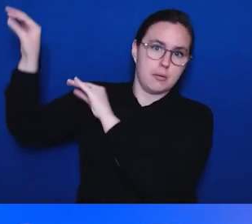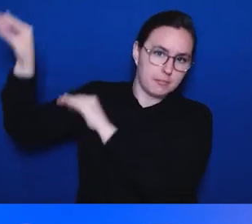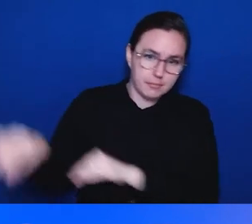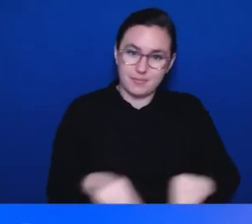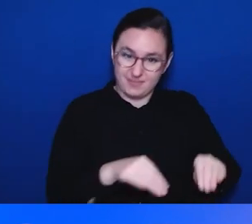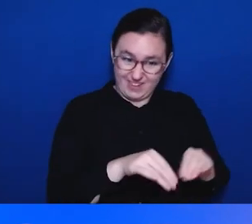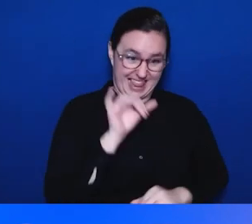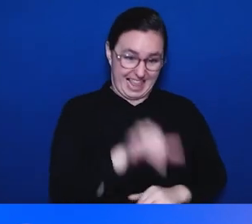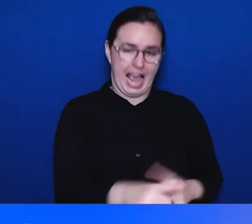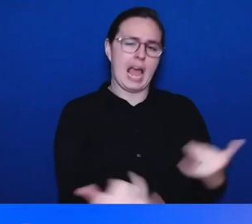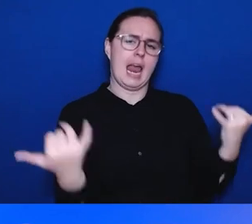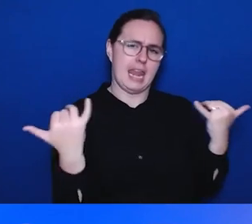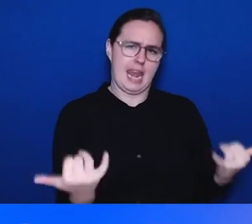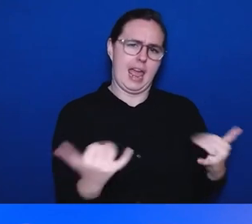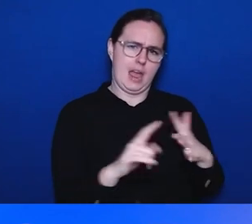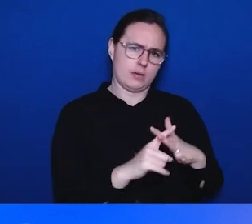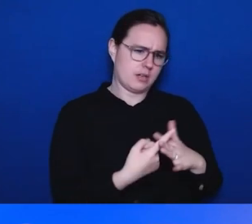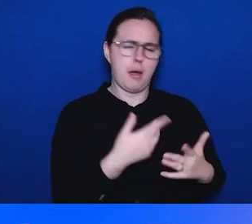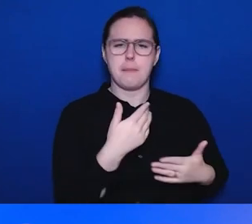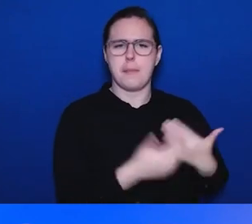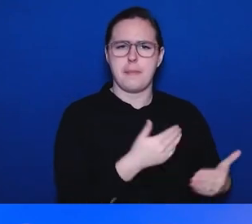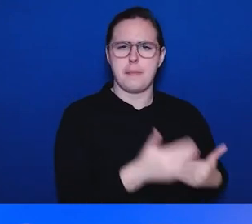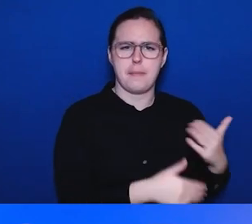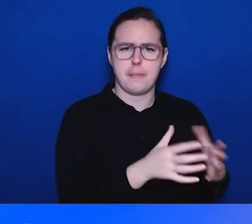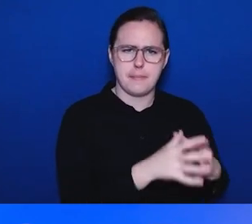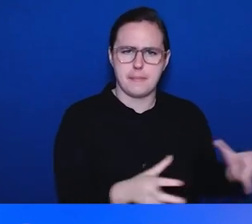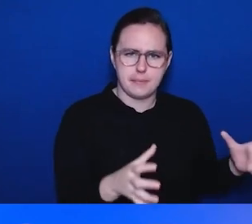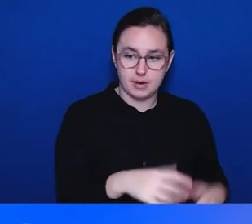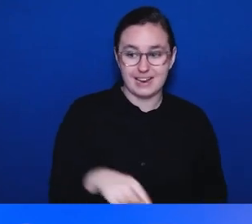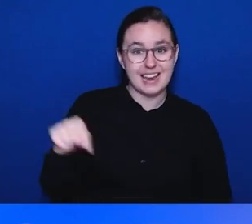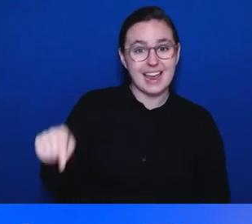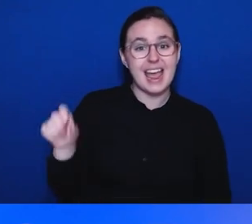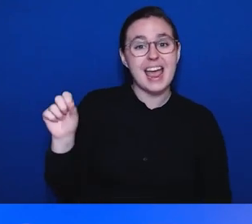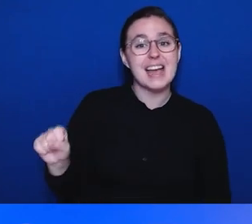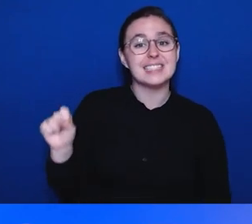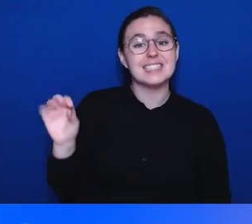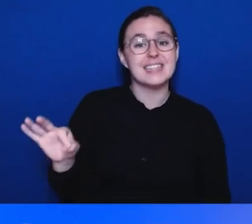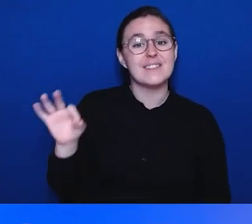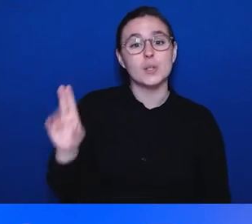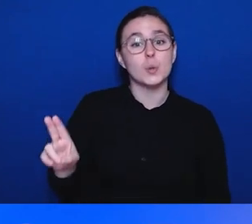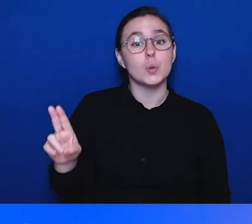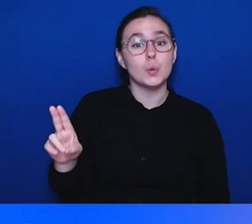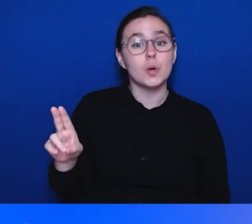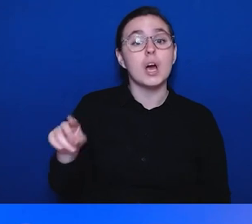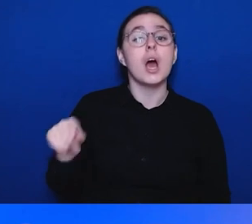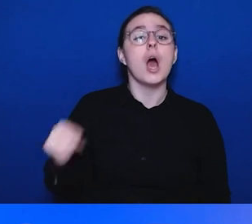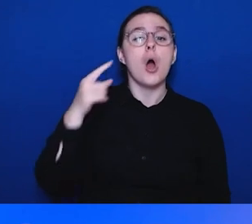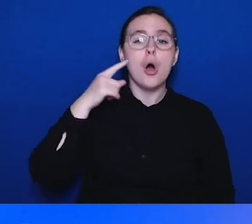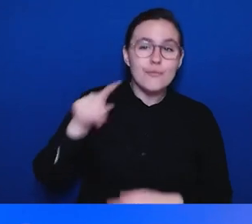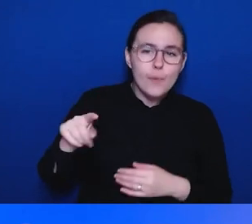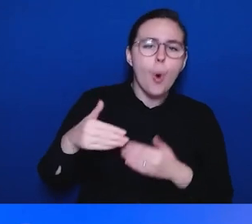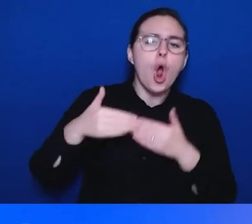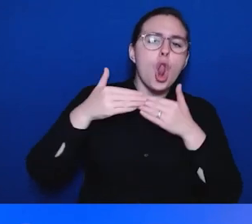trained graduates, the people who have experience who are outside of the system. We need those folks on the front lines of the healthcare system immediately.